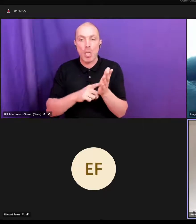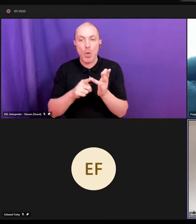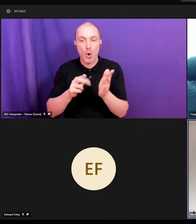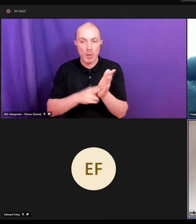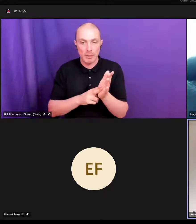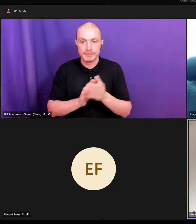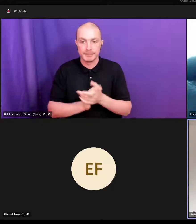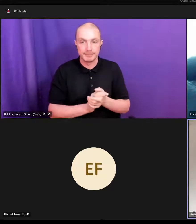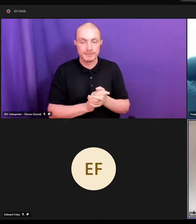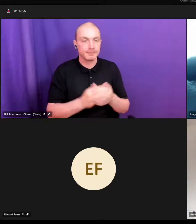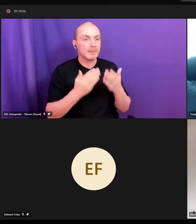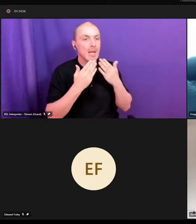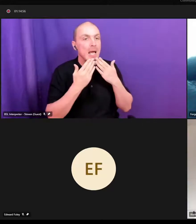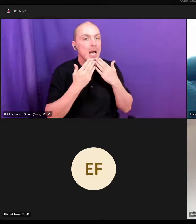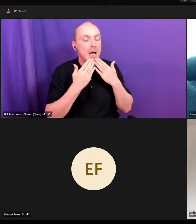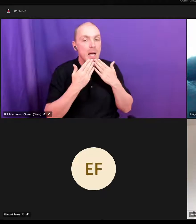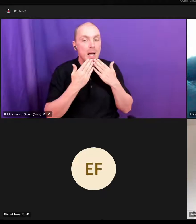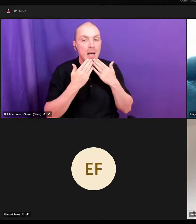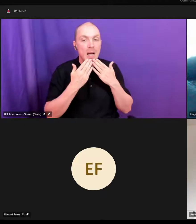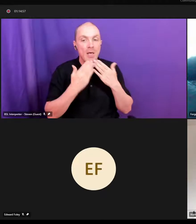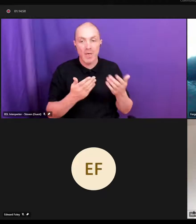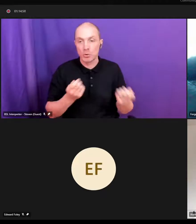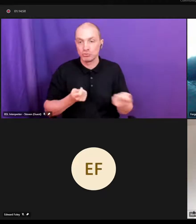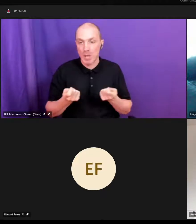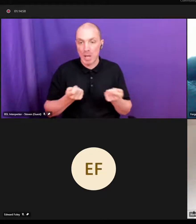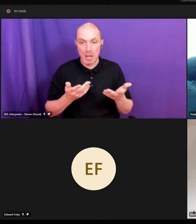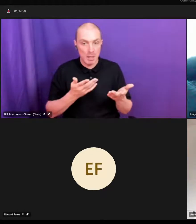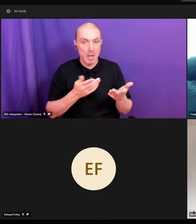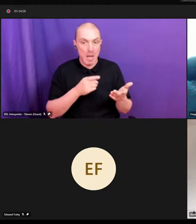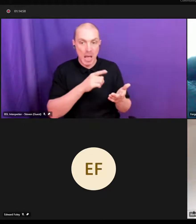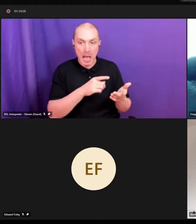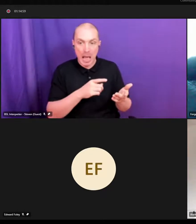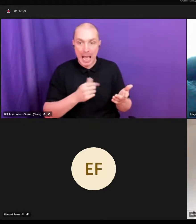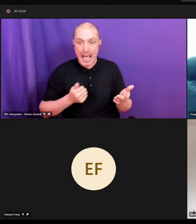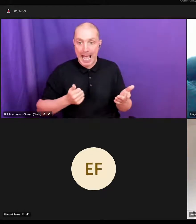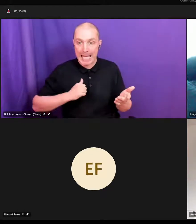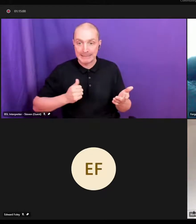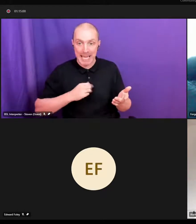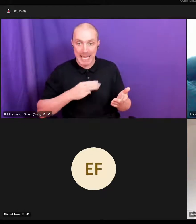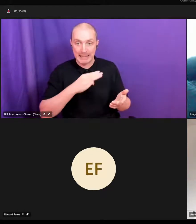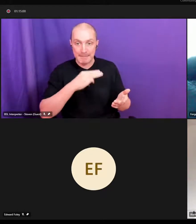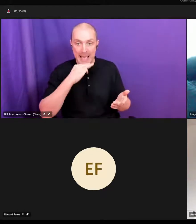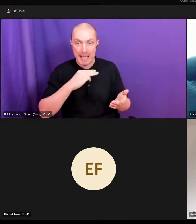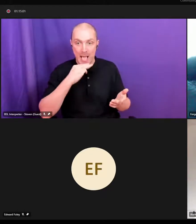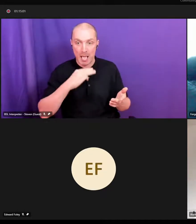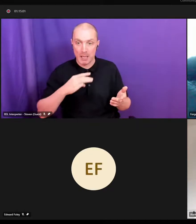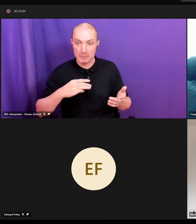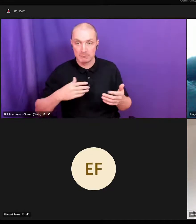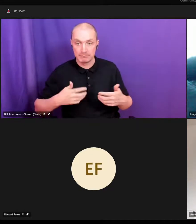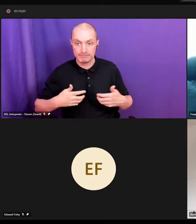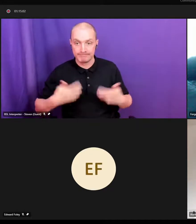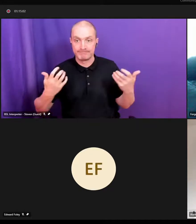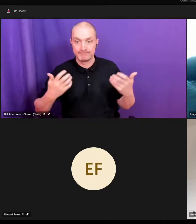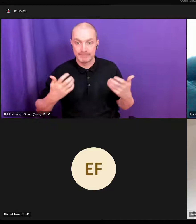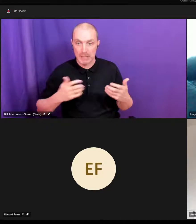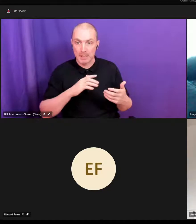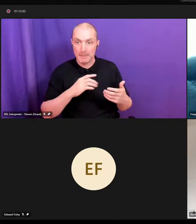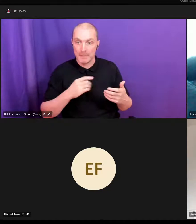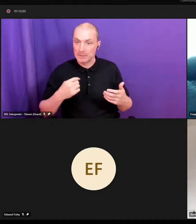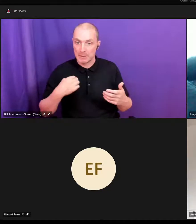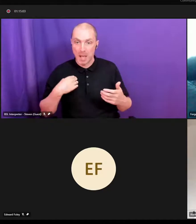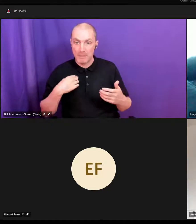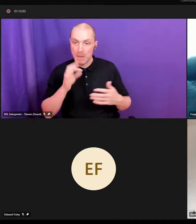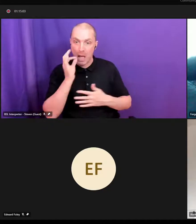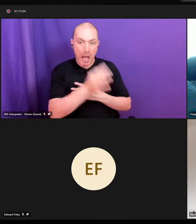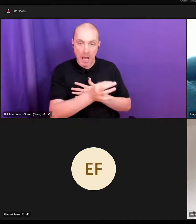Thank you, Chair. I'm sure Michael's going to shoot me down in flames over this one, but I'll go ahead anyway. With all